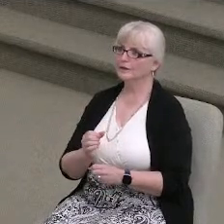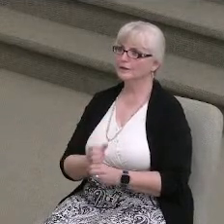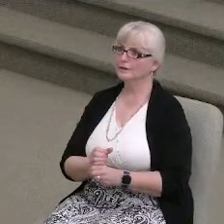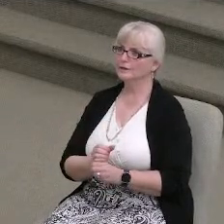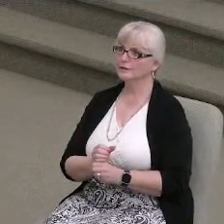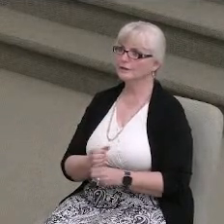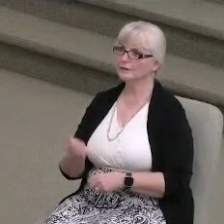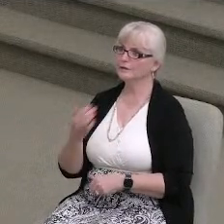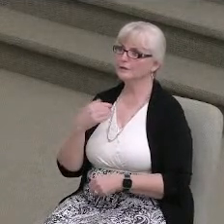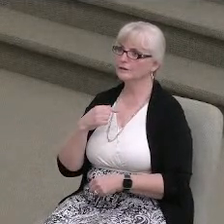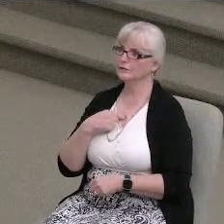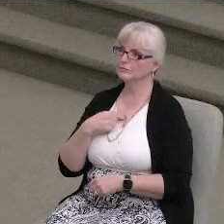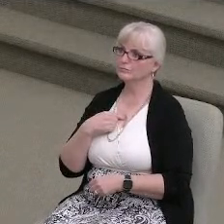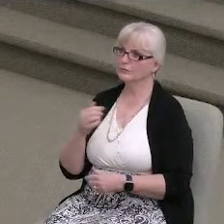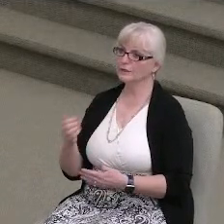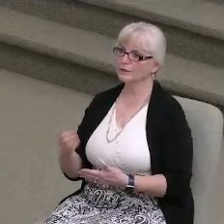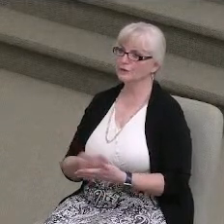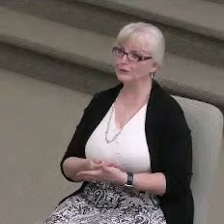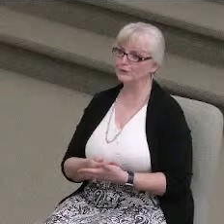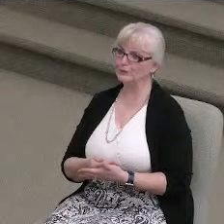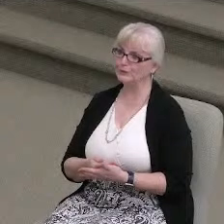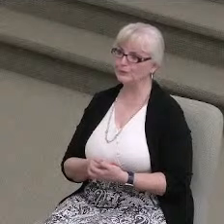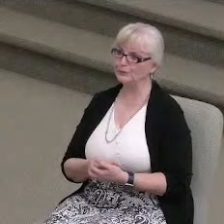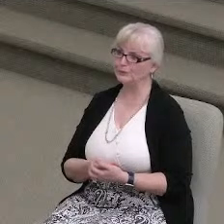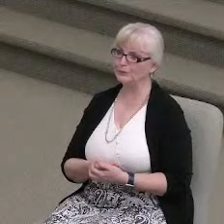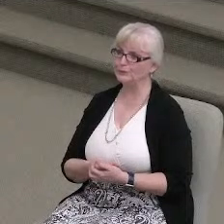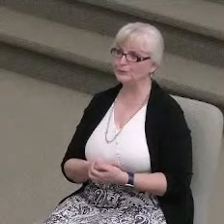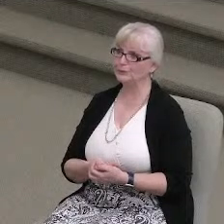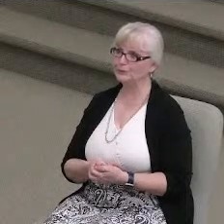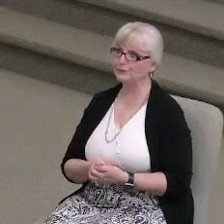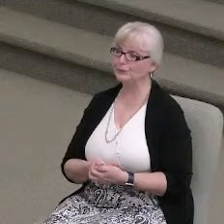beautiful things out of